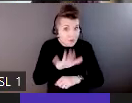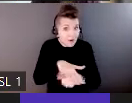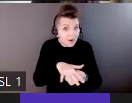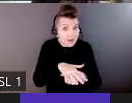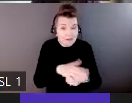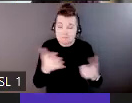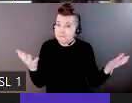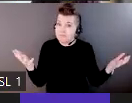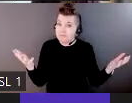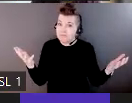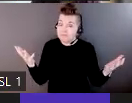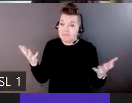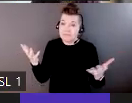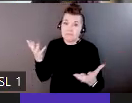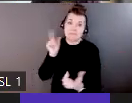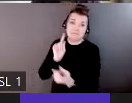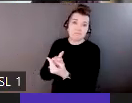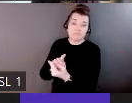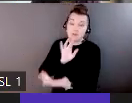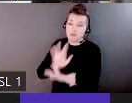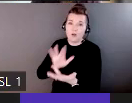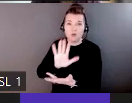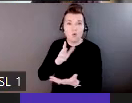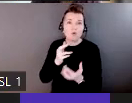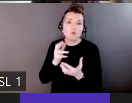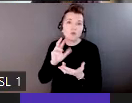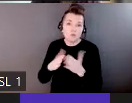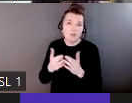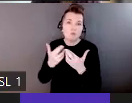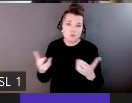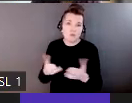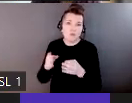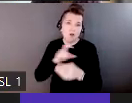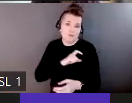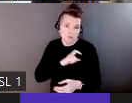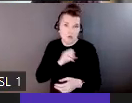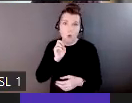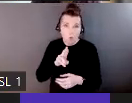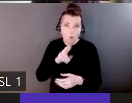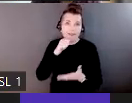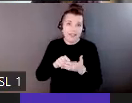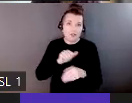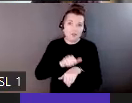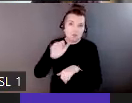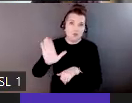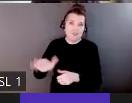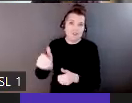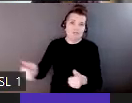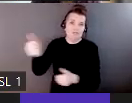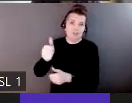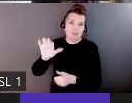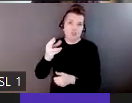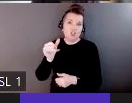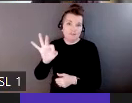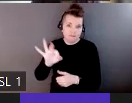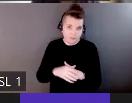of a community resource, relationship building or networking in your community, or a straight out letter to a chief. And consider